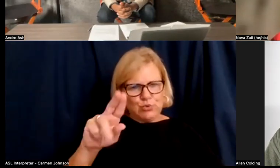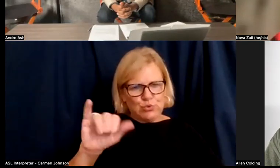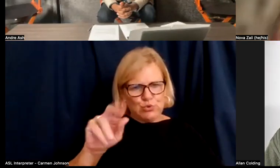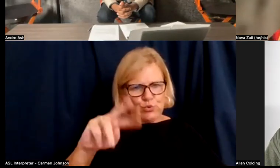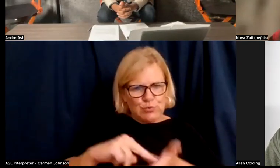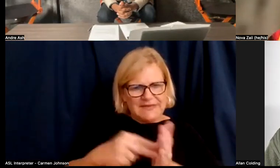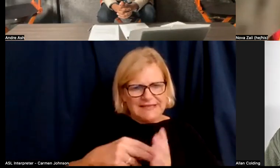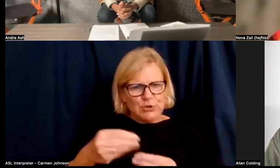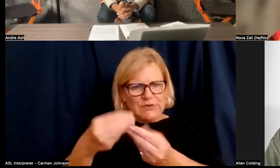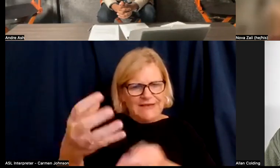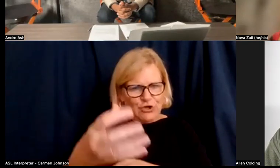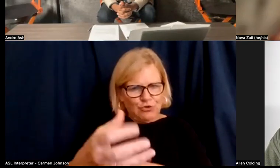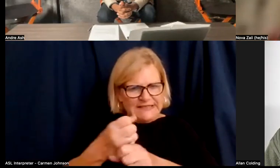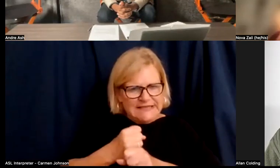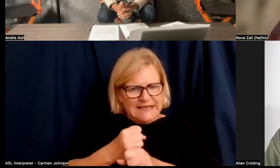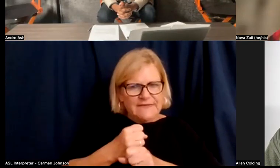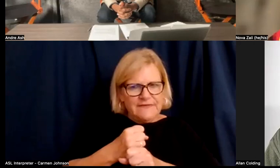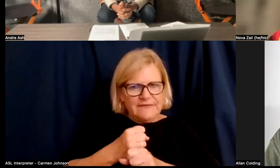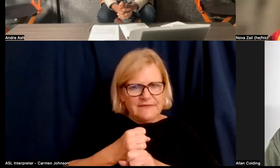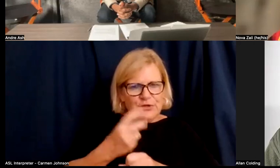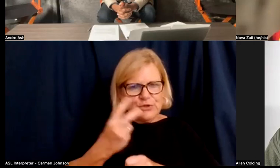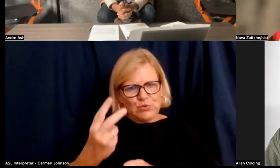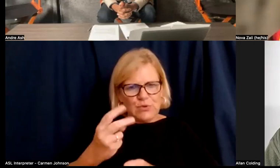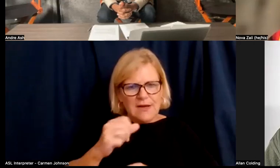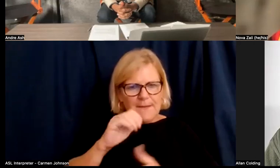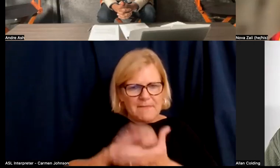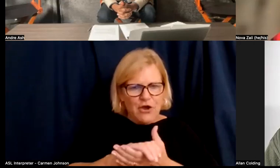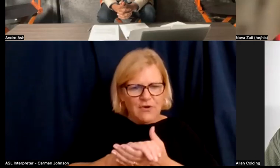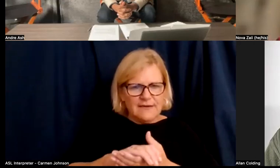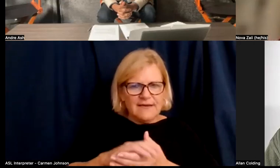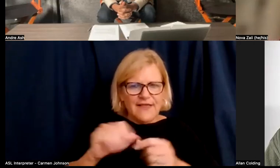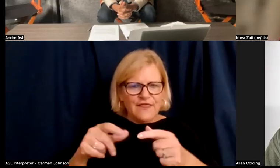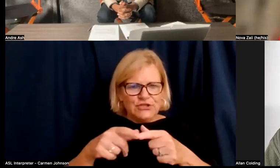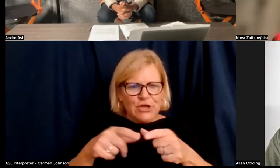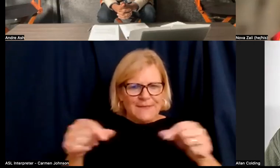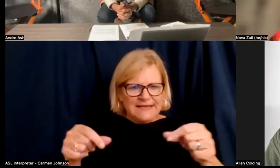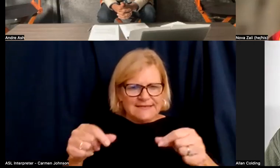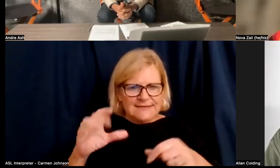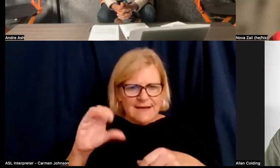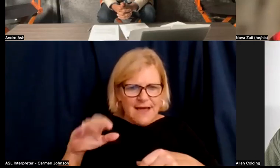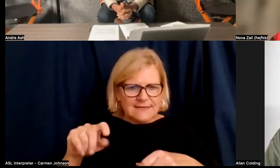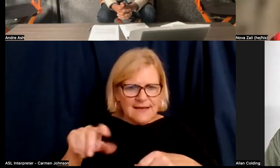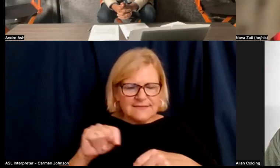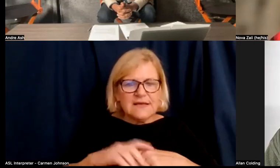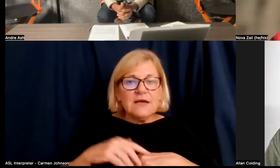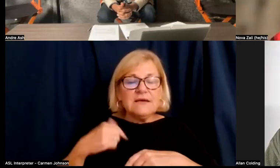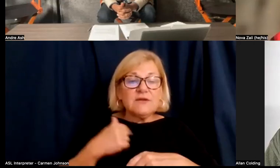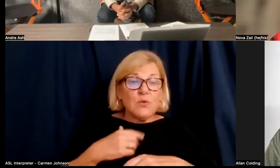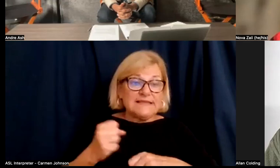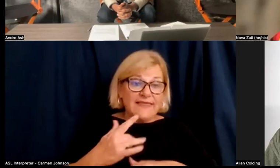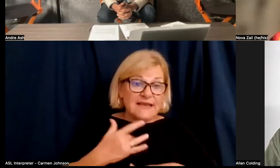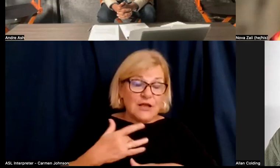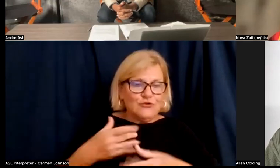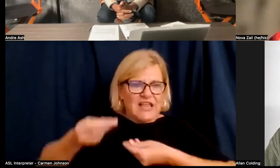to give and receive amongst two unmarried persons, specifically in the Japanese context. And so we take that notion